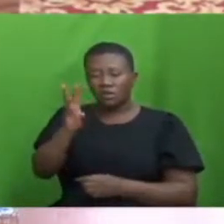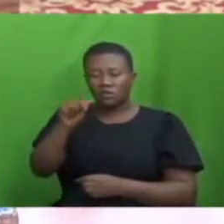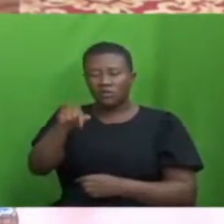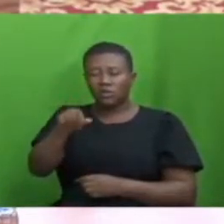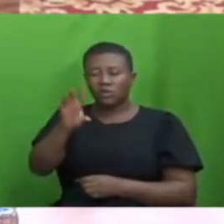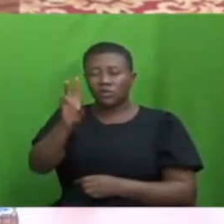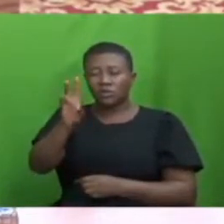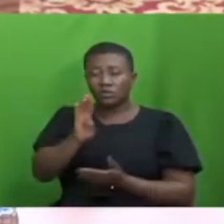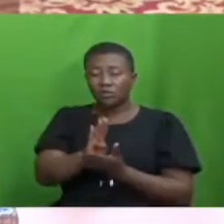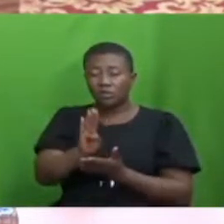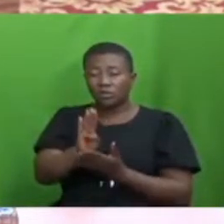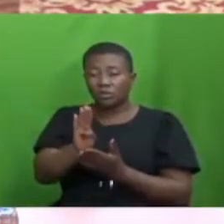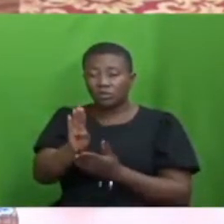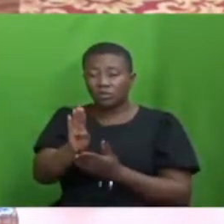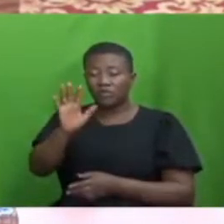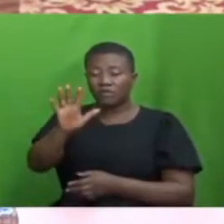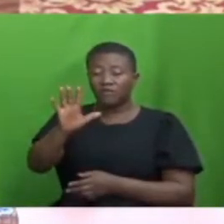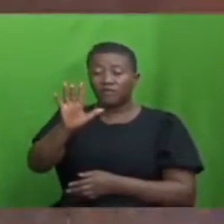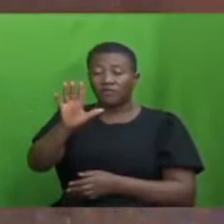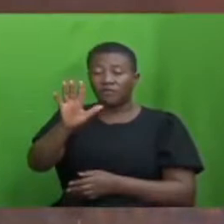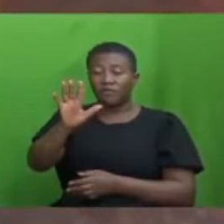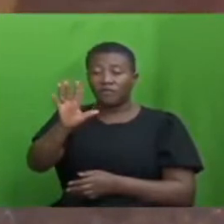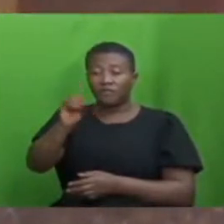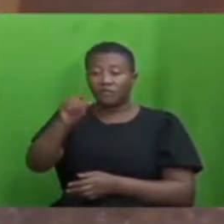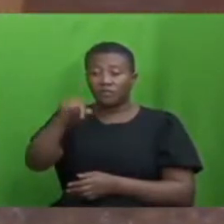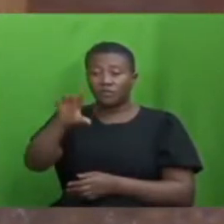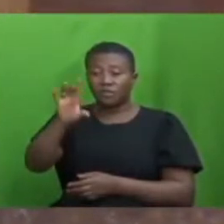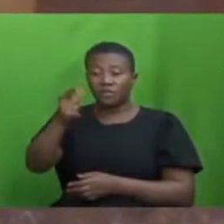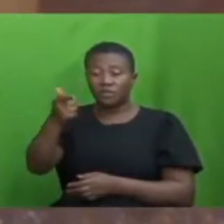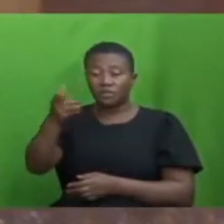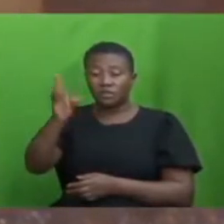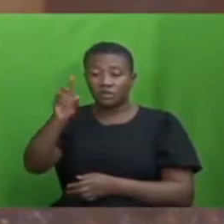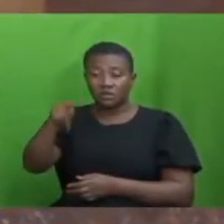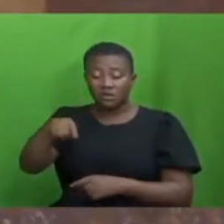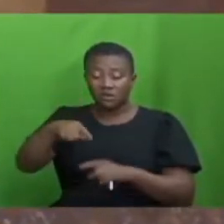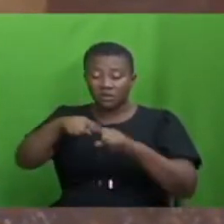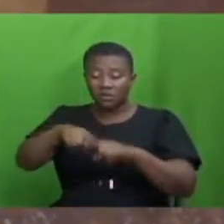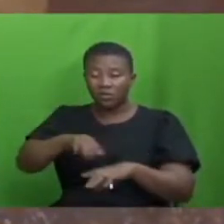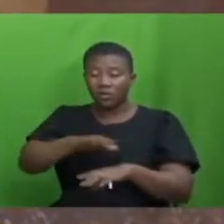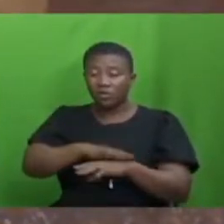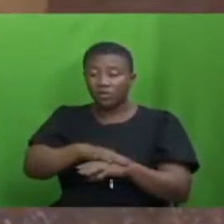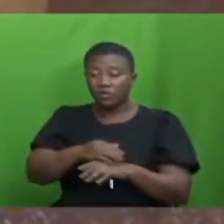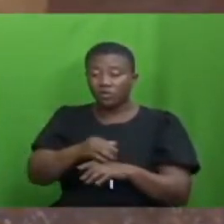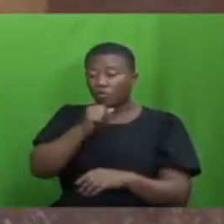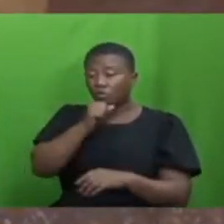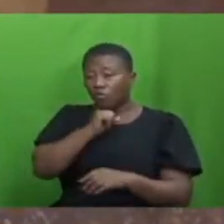billion, 15.8% of GDP, compared to the revised target of